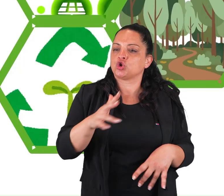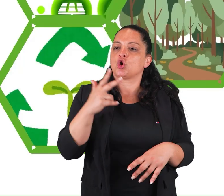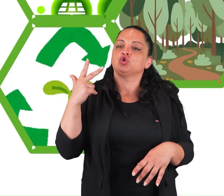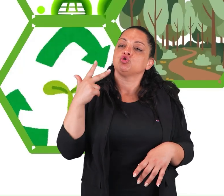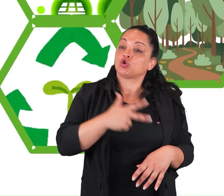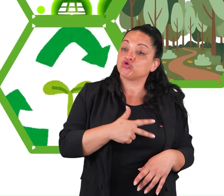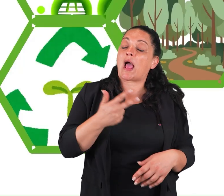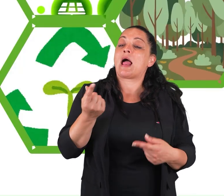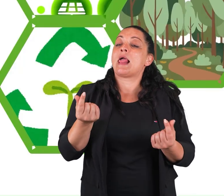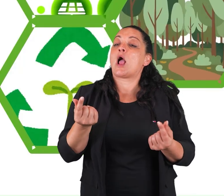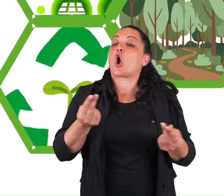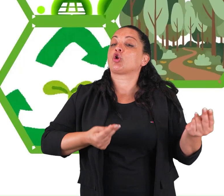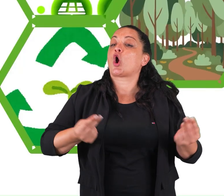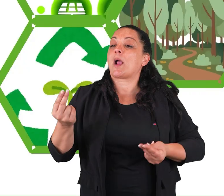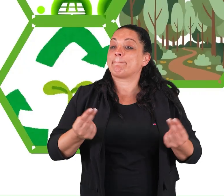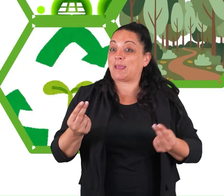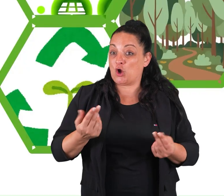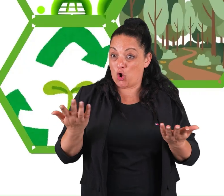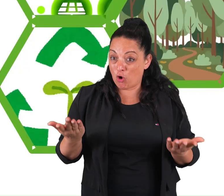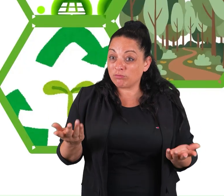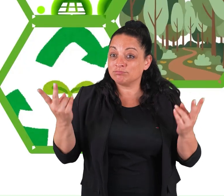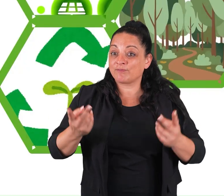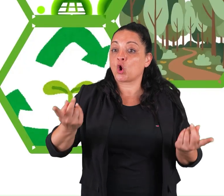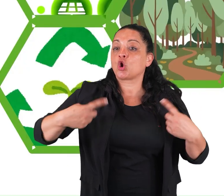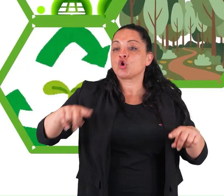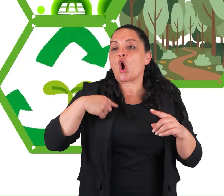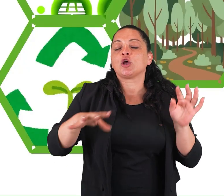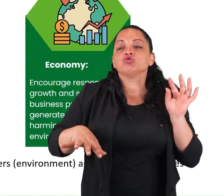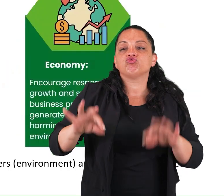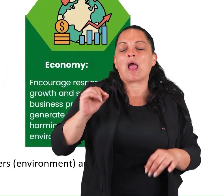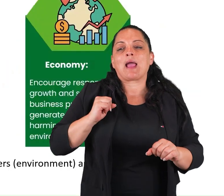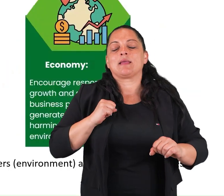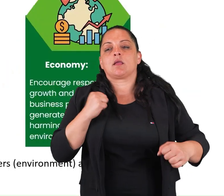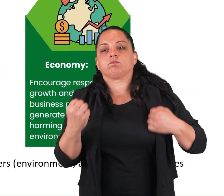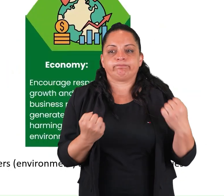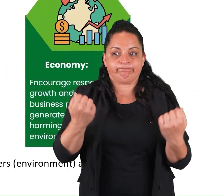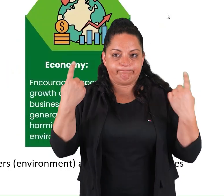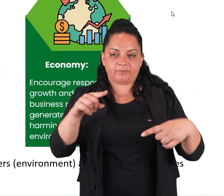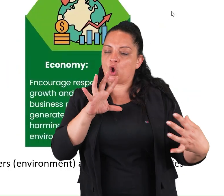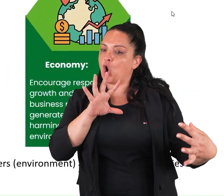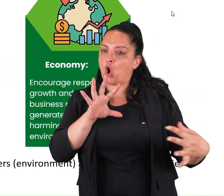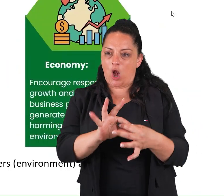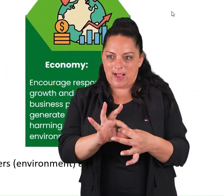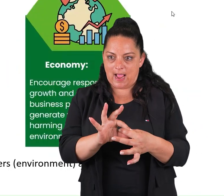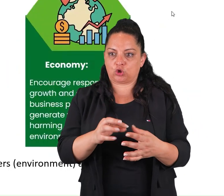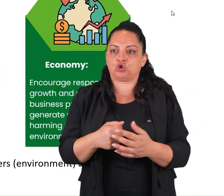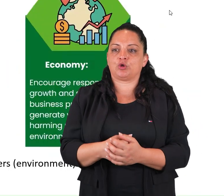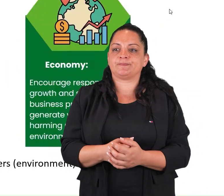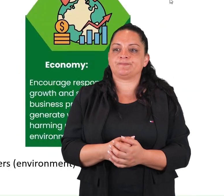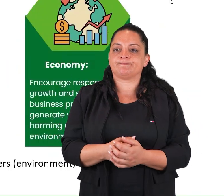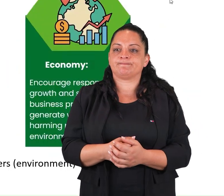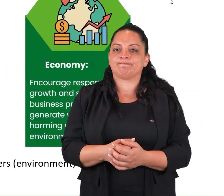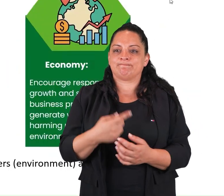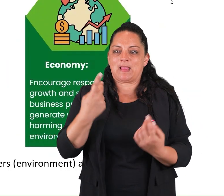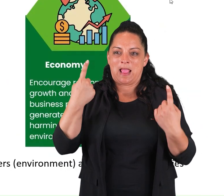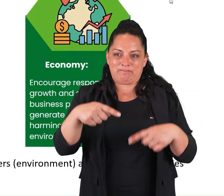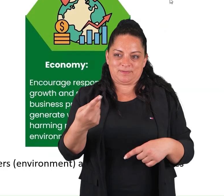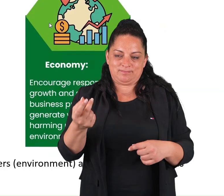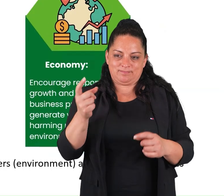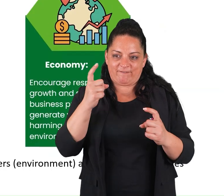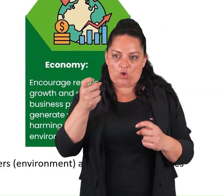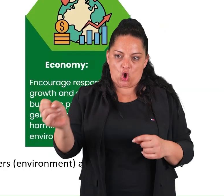ecological, social, and economical needs in our choices and actions. Here we can see again the three pillars